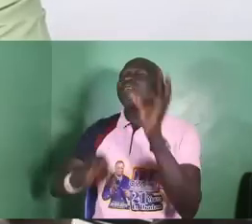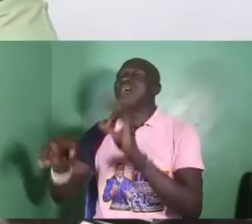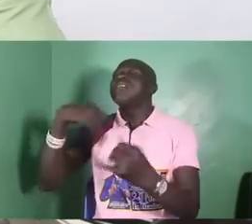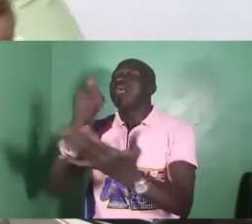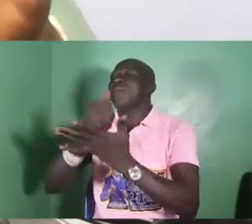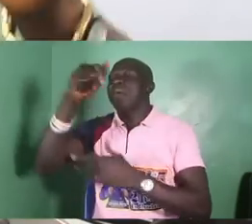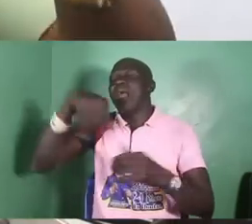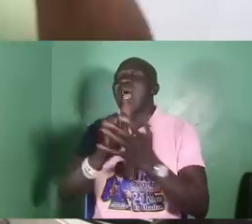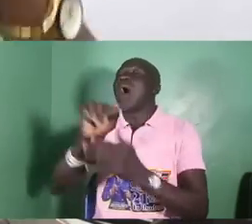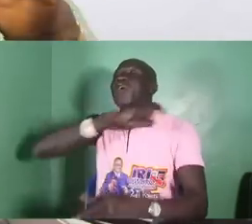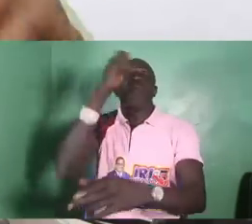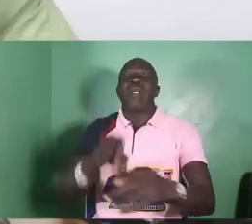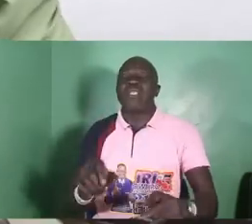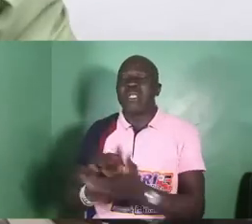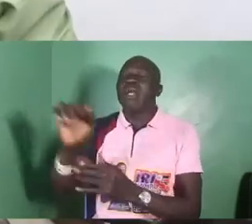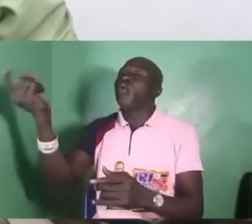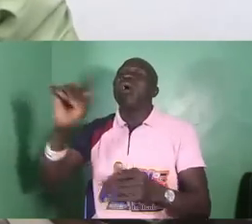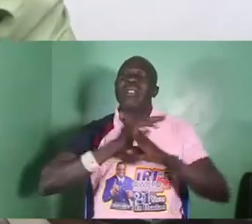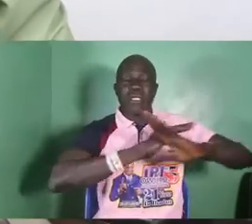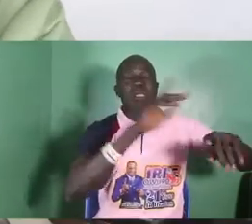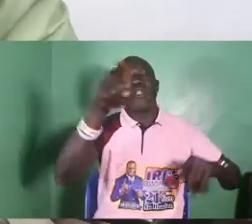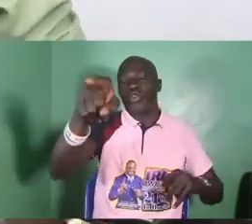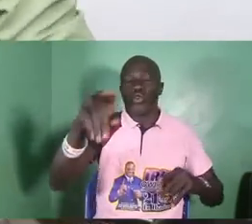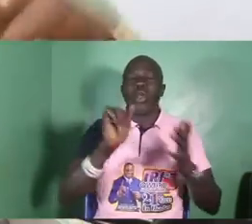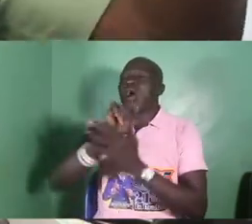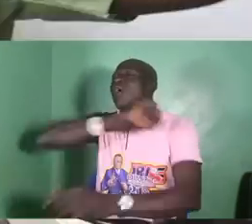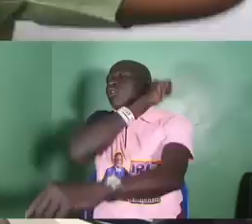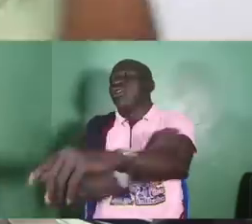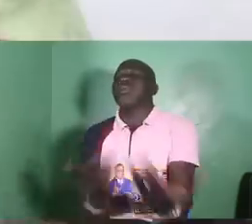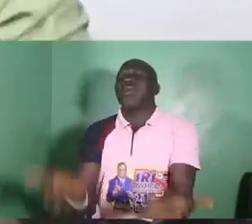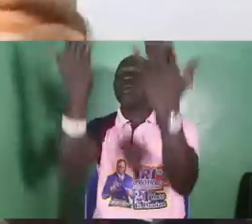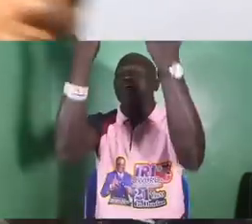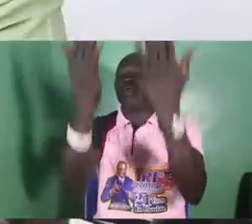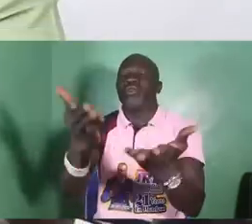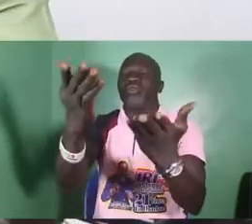prophet. What you can say, man? I command. Let me start dating. I said, be on the